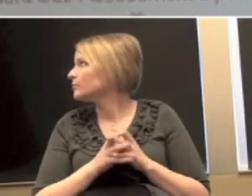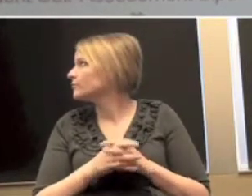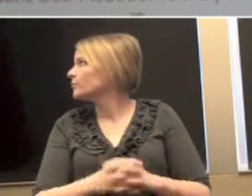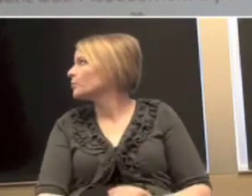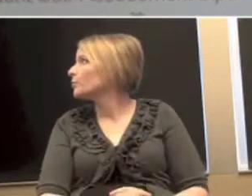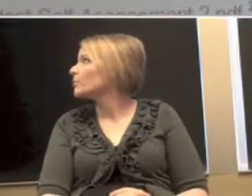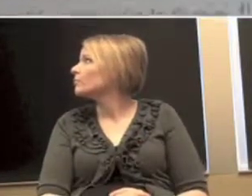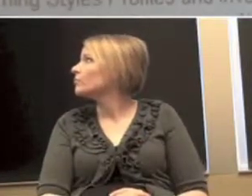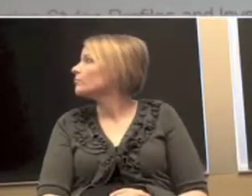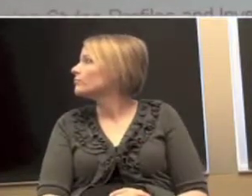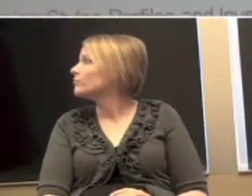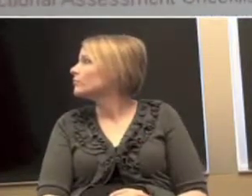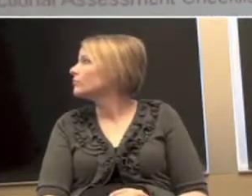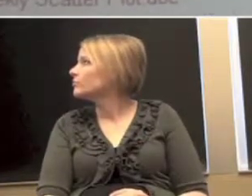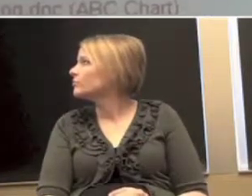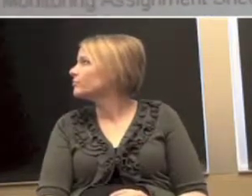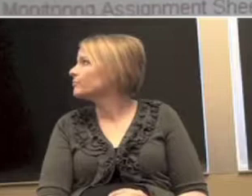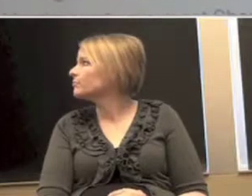I should have.